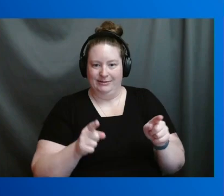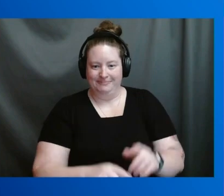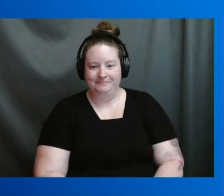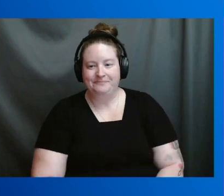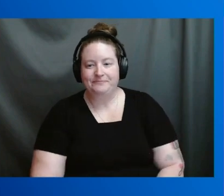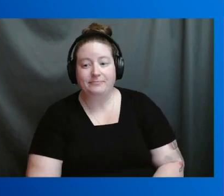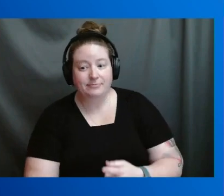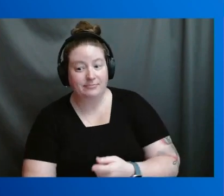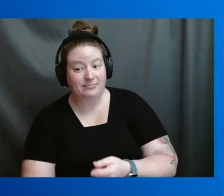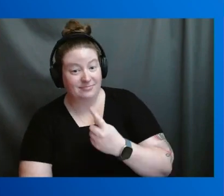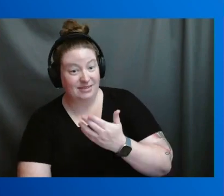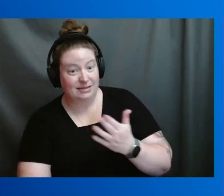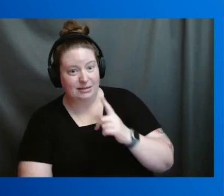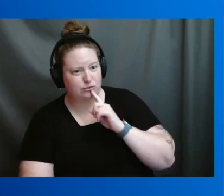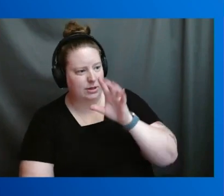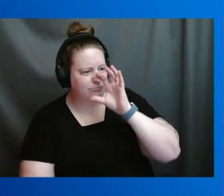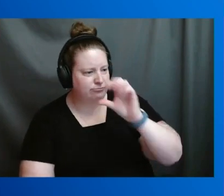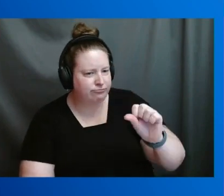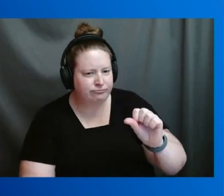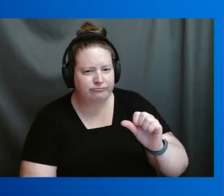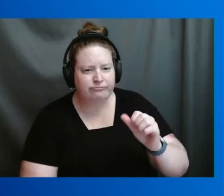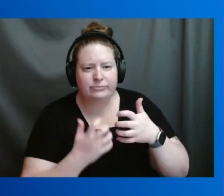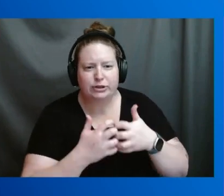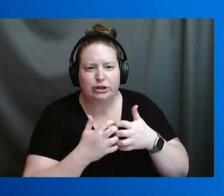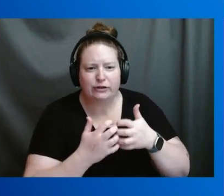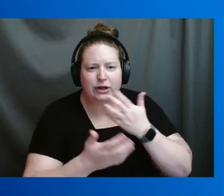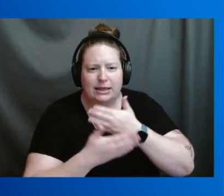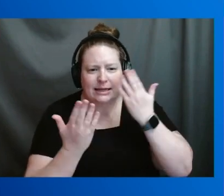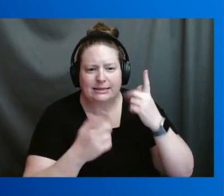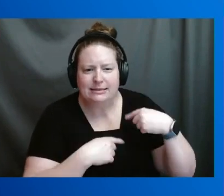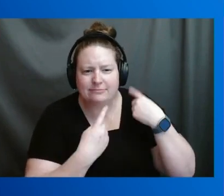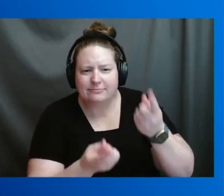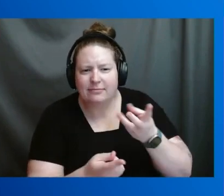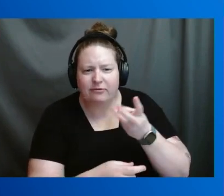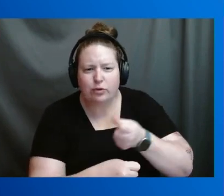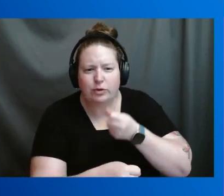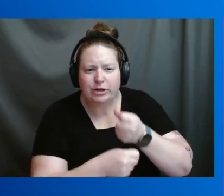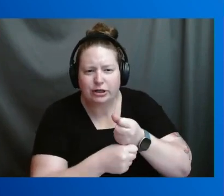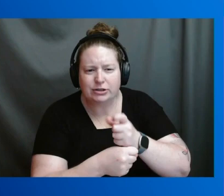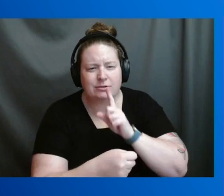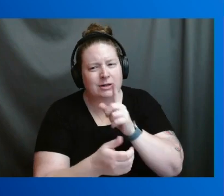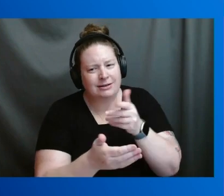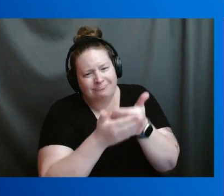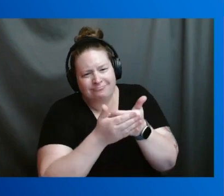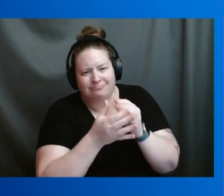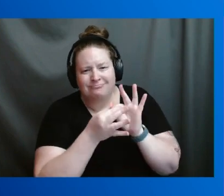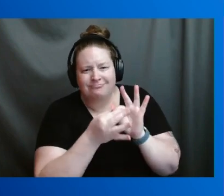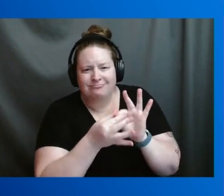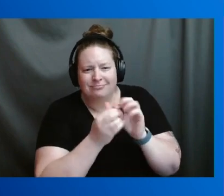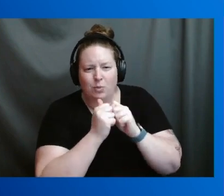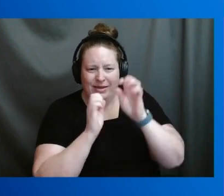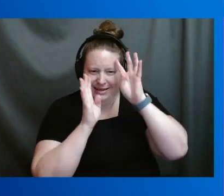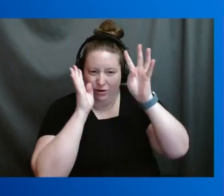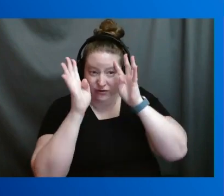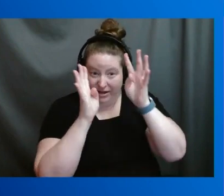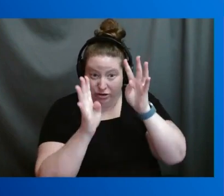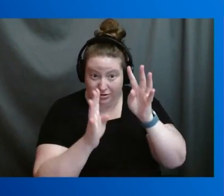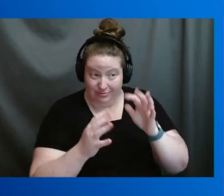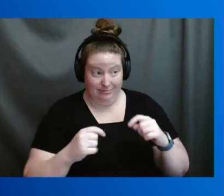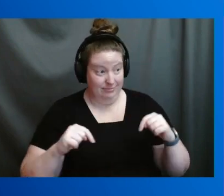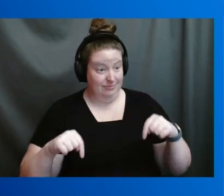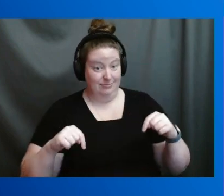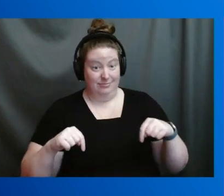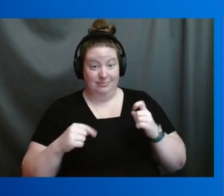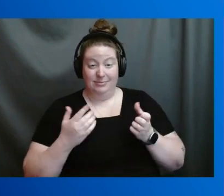first discovered it, and I've found in the last few years of being here, is how closely associated it is with innovation. So here we are with Serverless